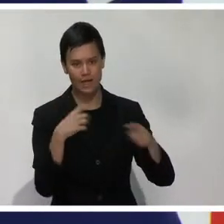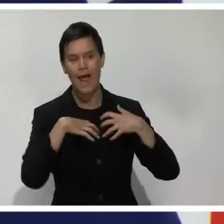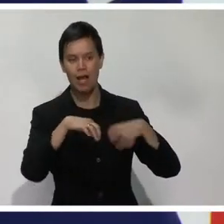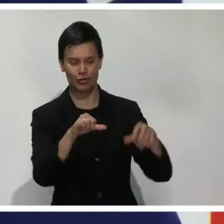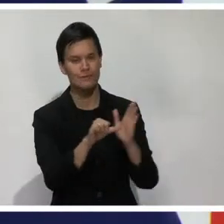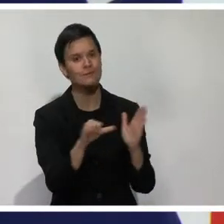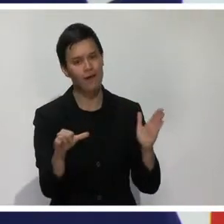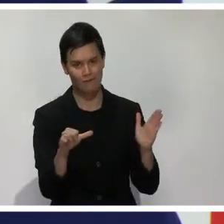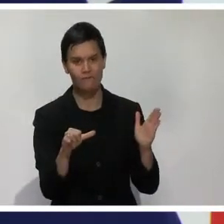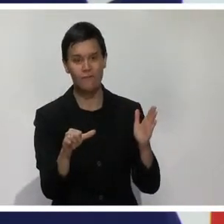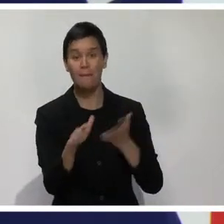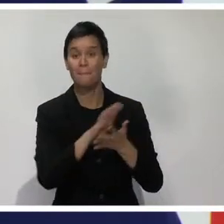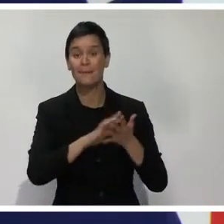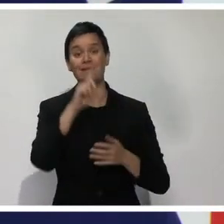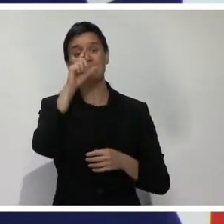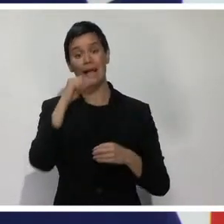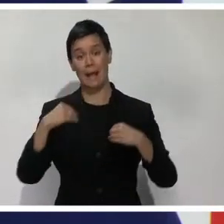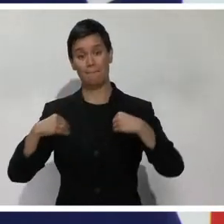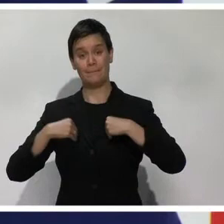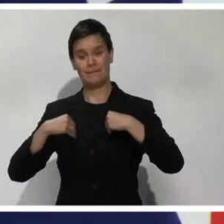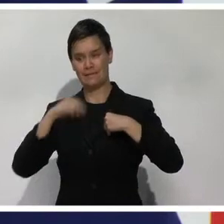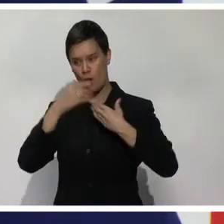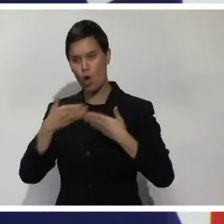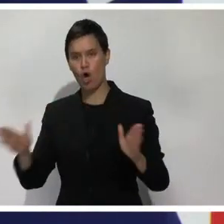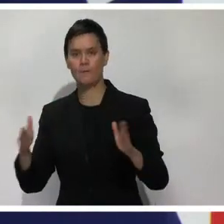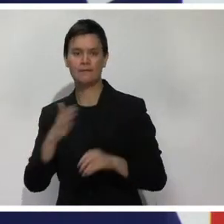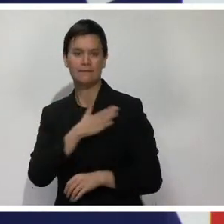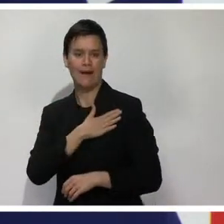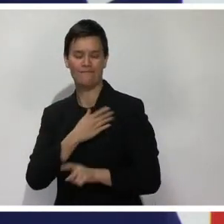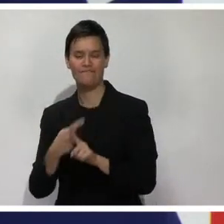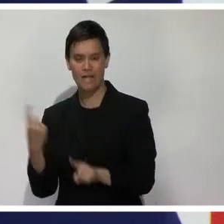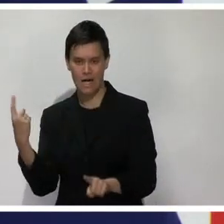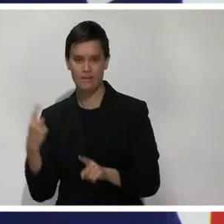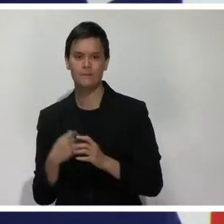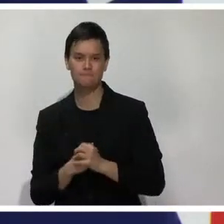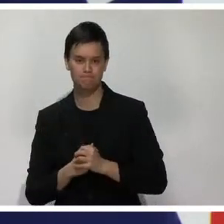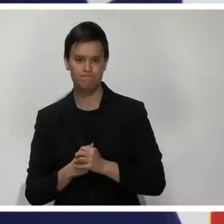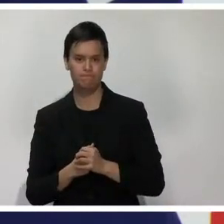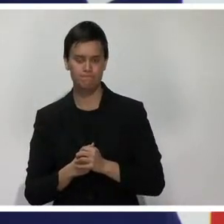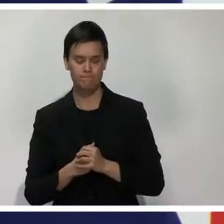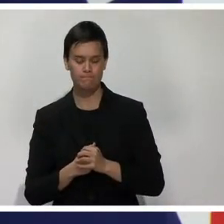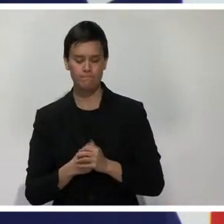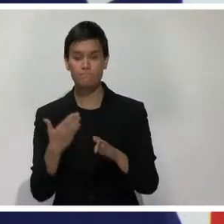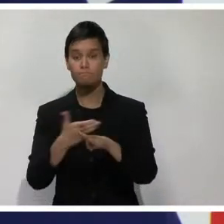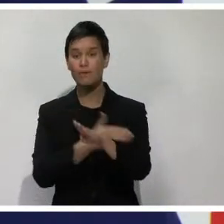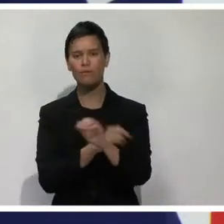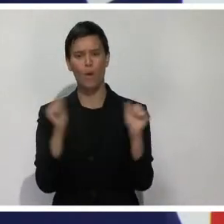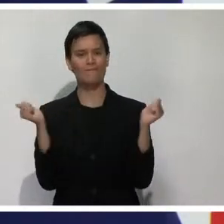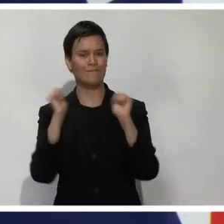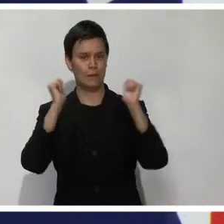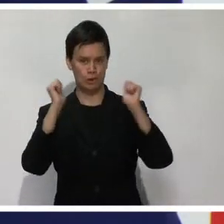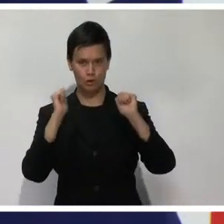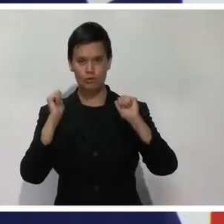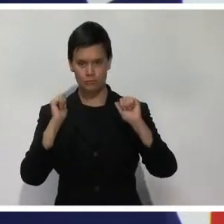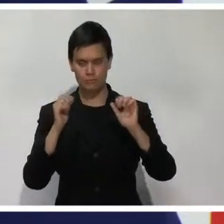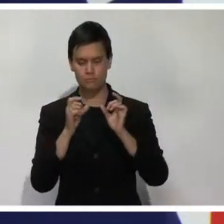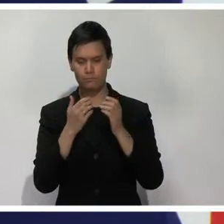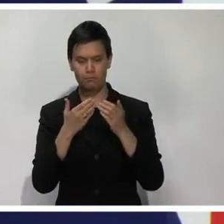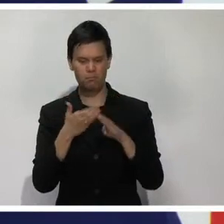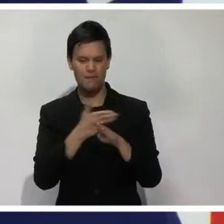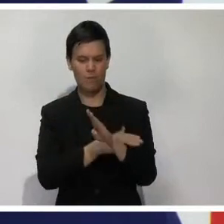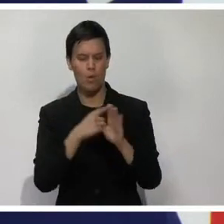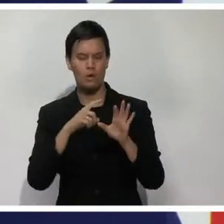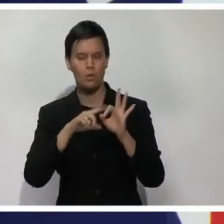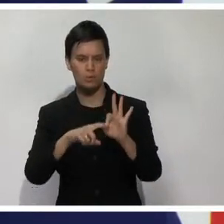getting business back open as soon as it is safe. Before I end, a quick reminder of why it is just so important